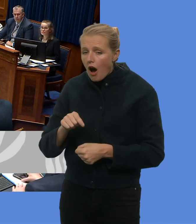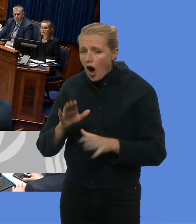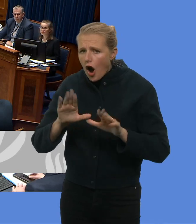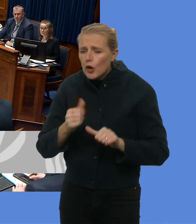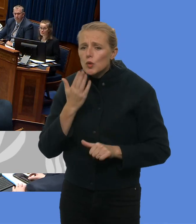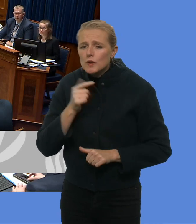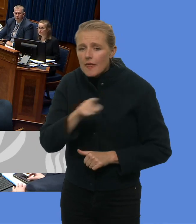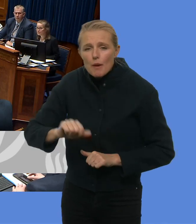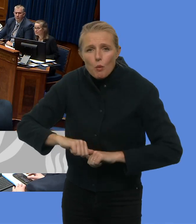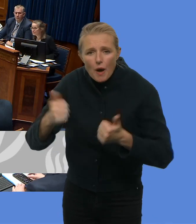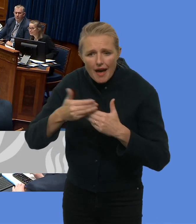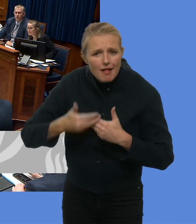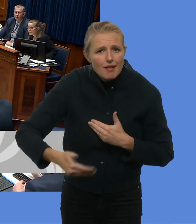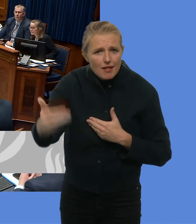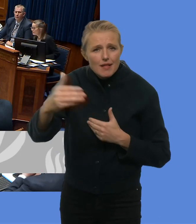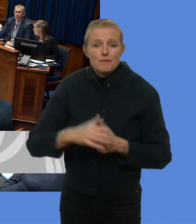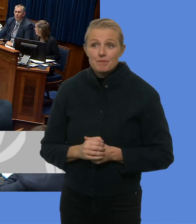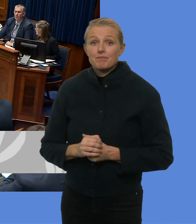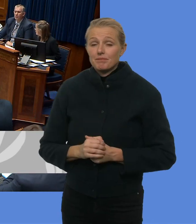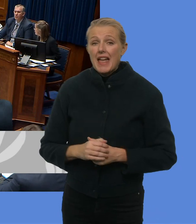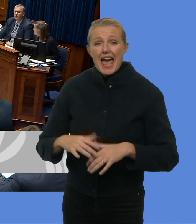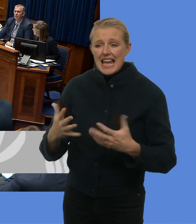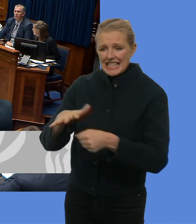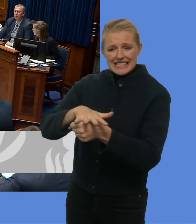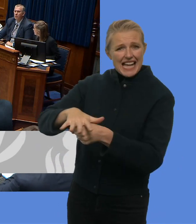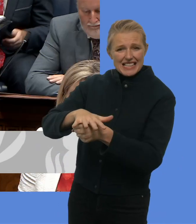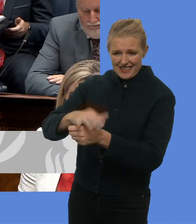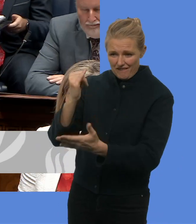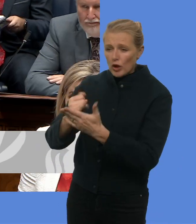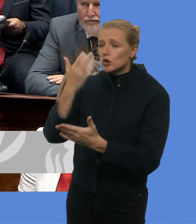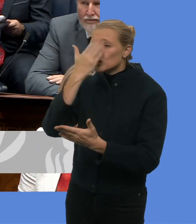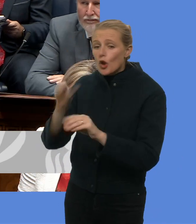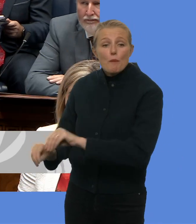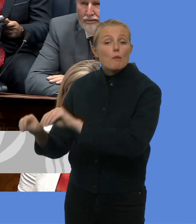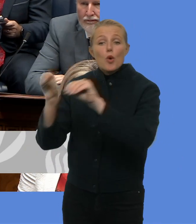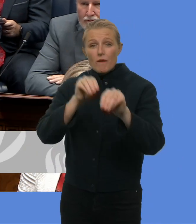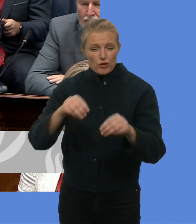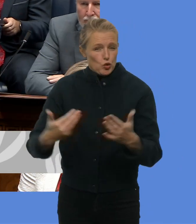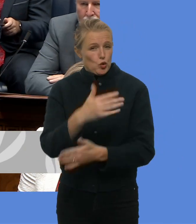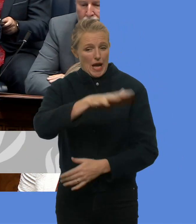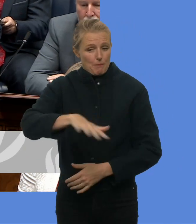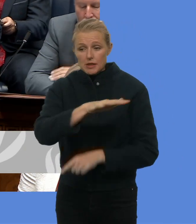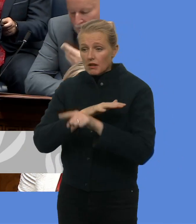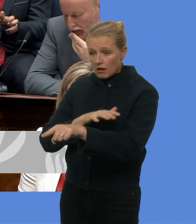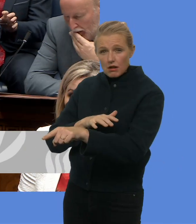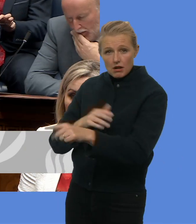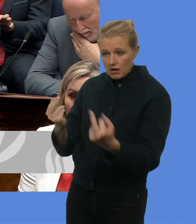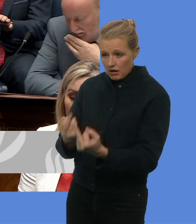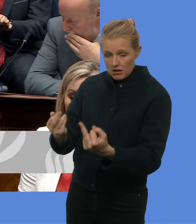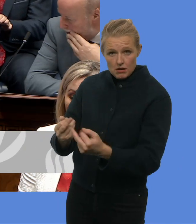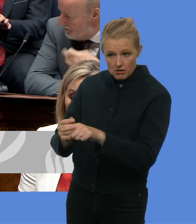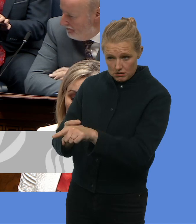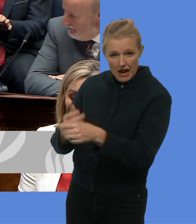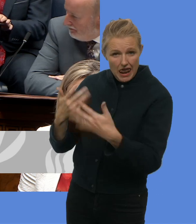it comes to any vacant sites that then will come about as a result of that, that will be a matter for those who own those